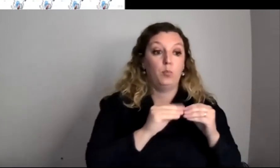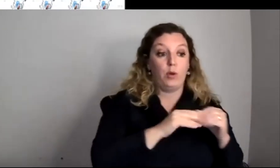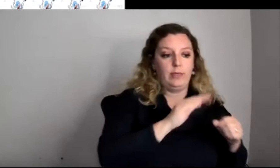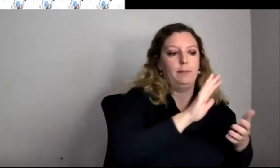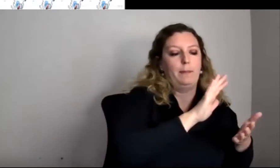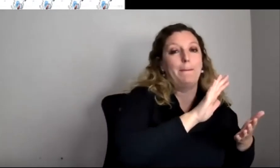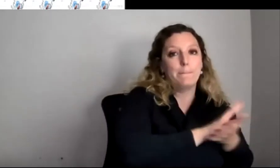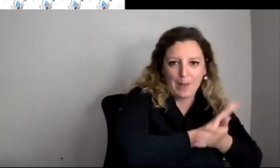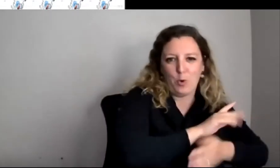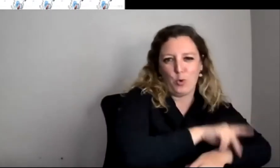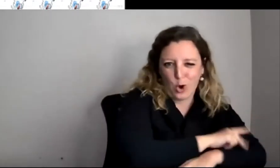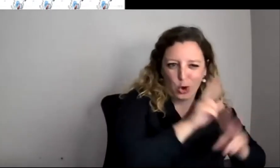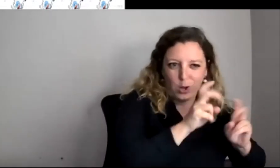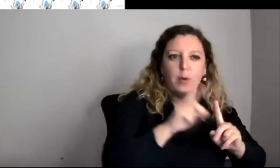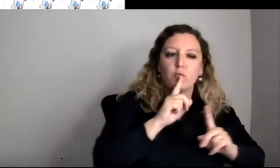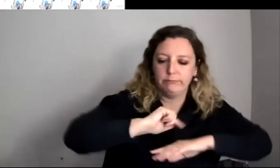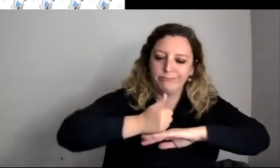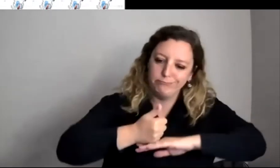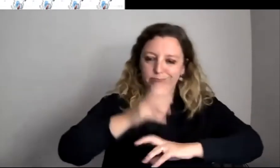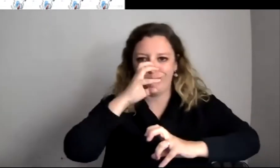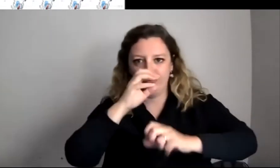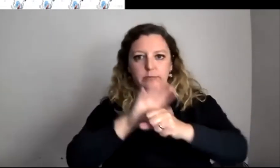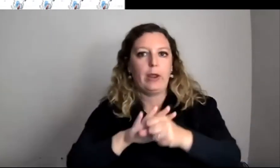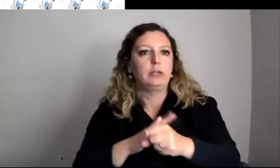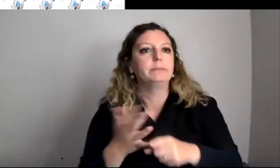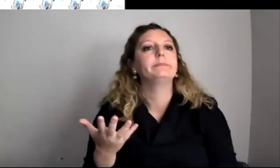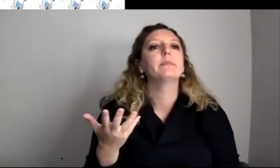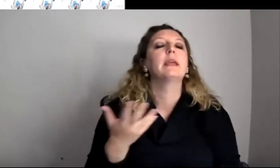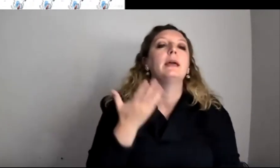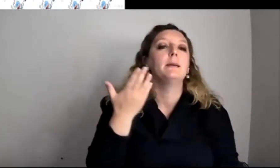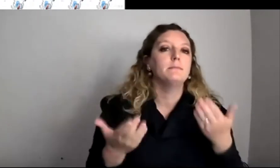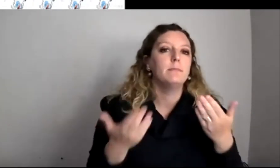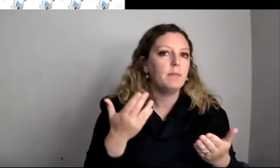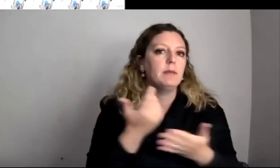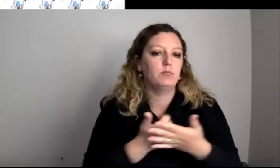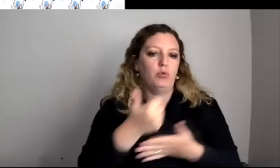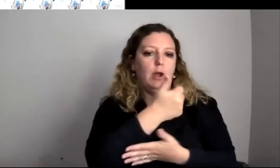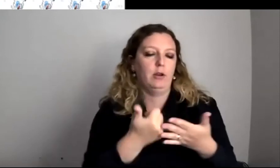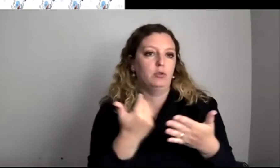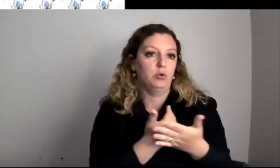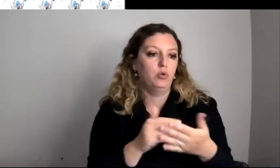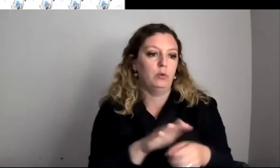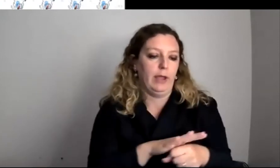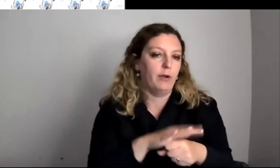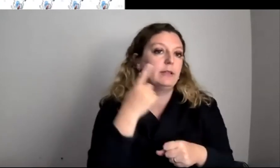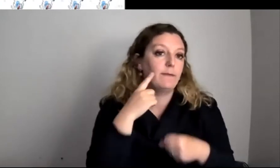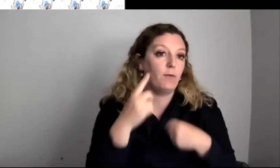but actually get them enforced and protect these areas, and maybe even prioritize new areas for